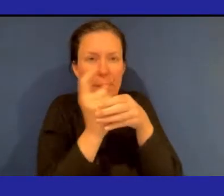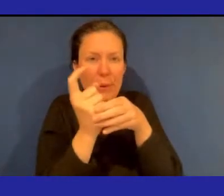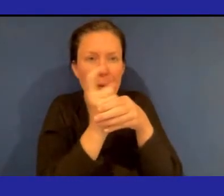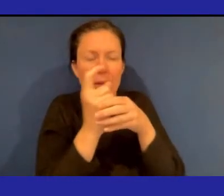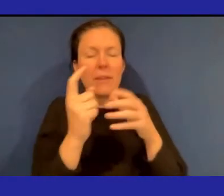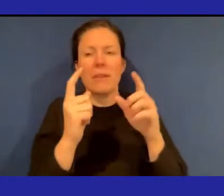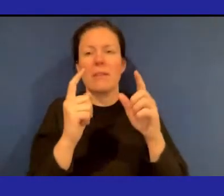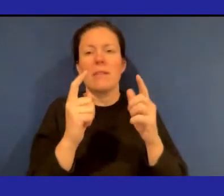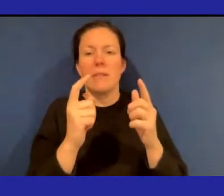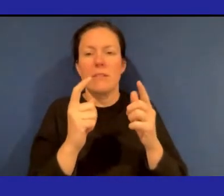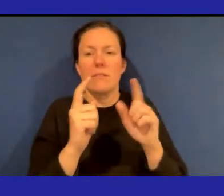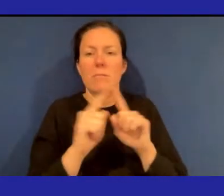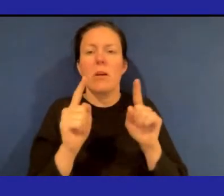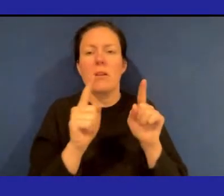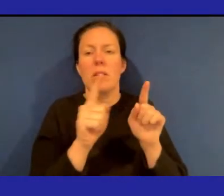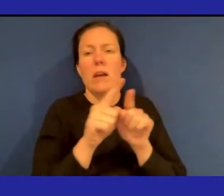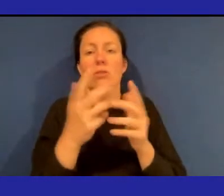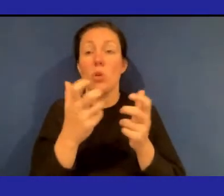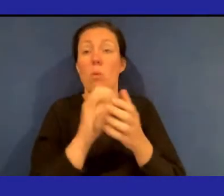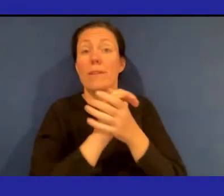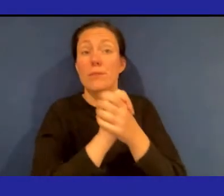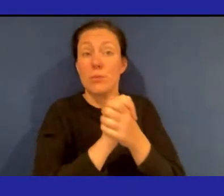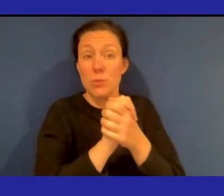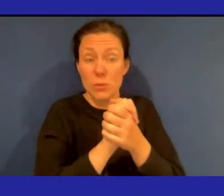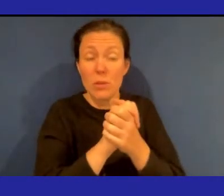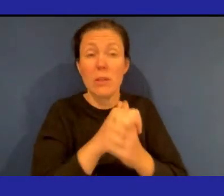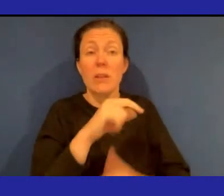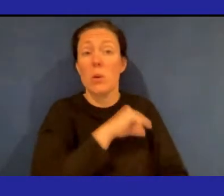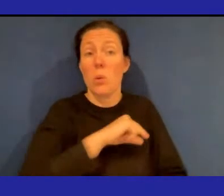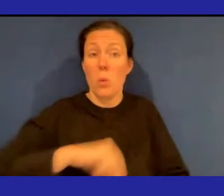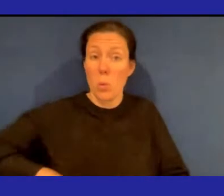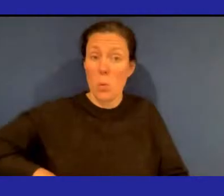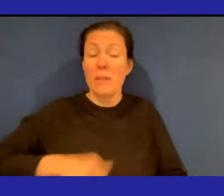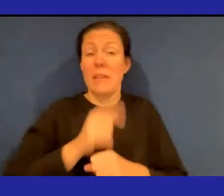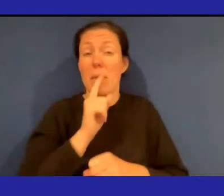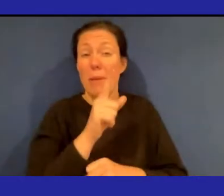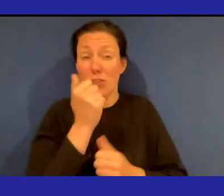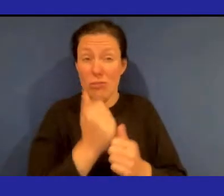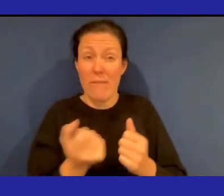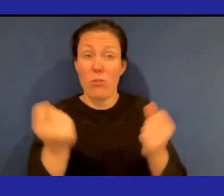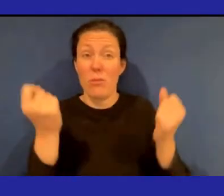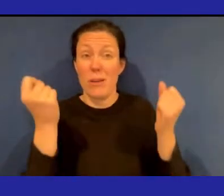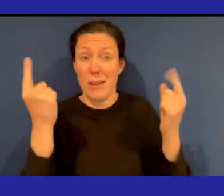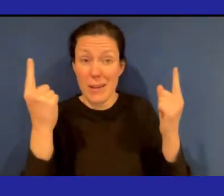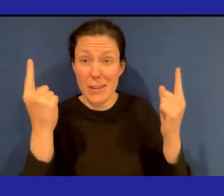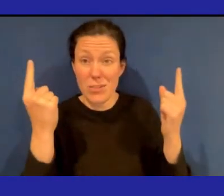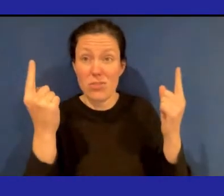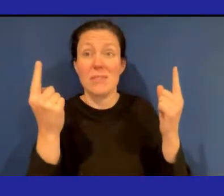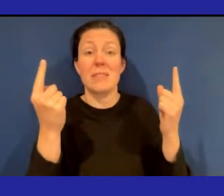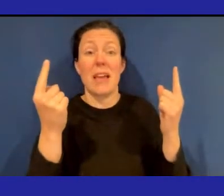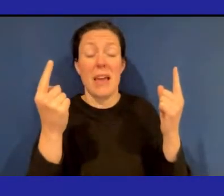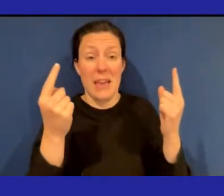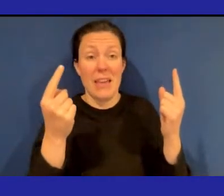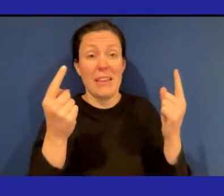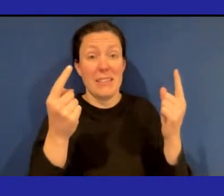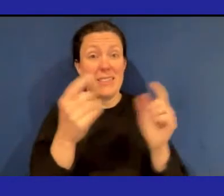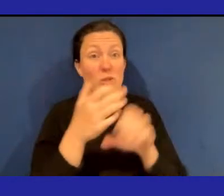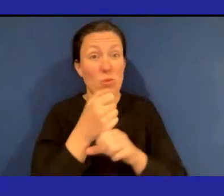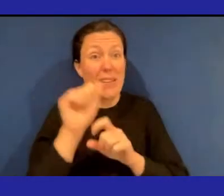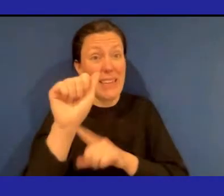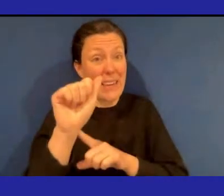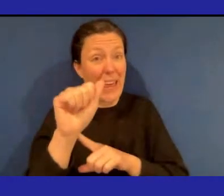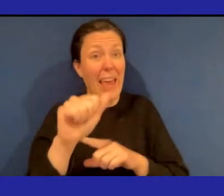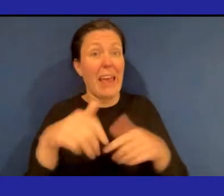But I also wanted to congratulate Queens and make sure everybody understands how extraordinary it is to get an A in